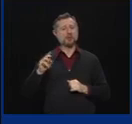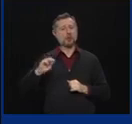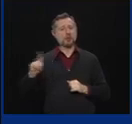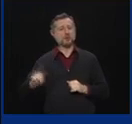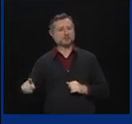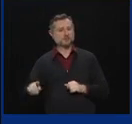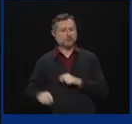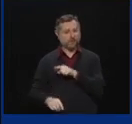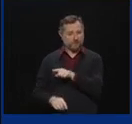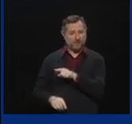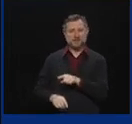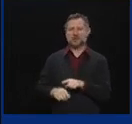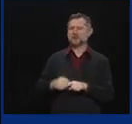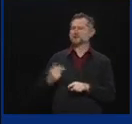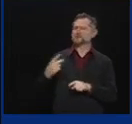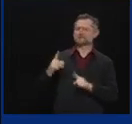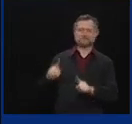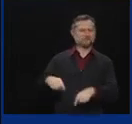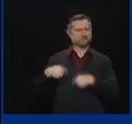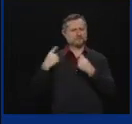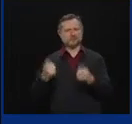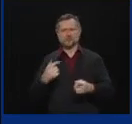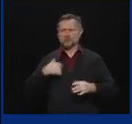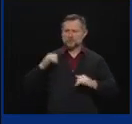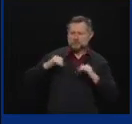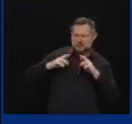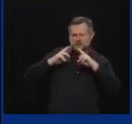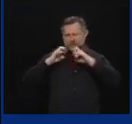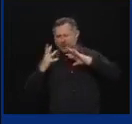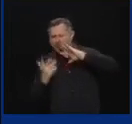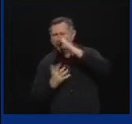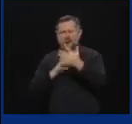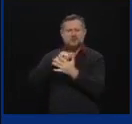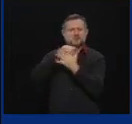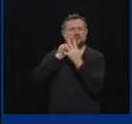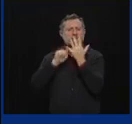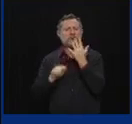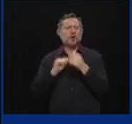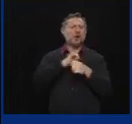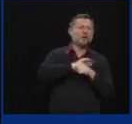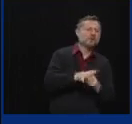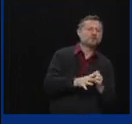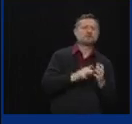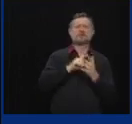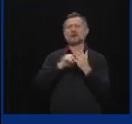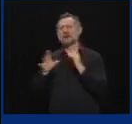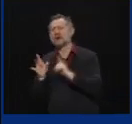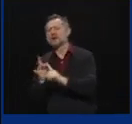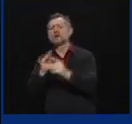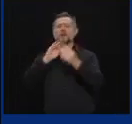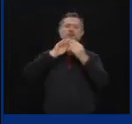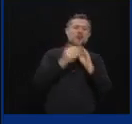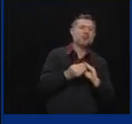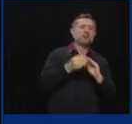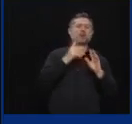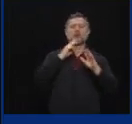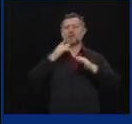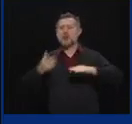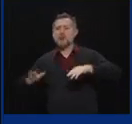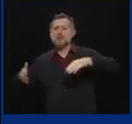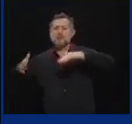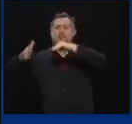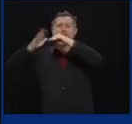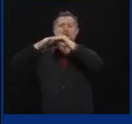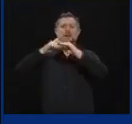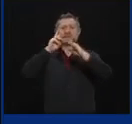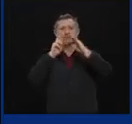going up, the restrictions, the lifting of some restrictions, and concern about where we're going. It's been a long journey, but you and